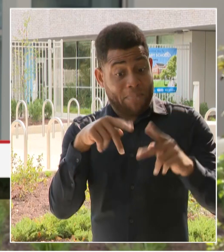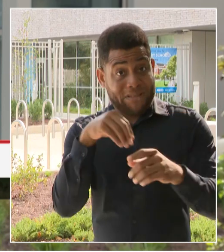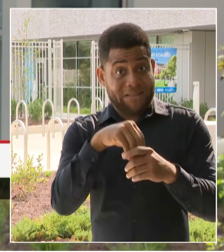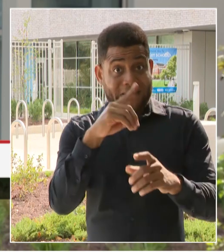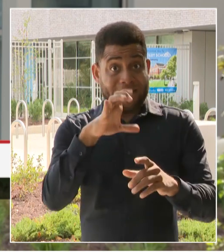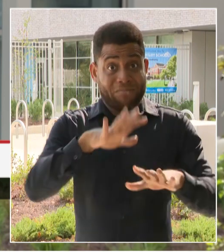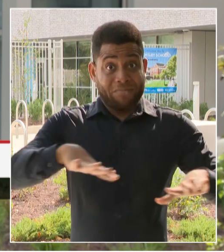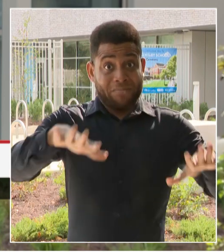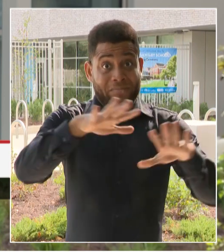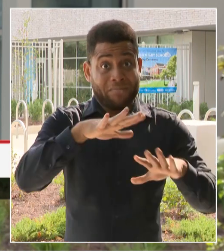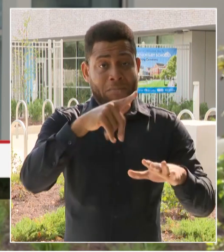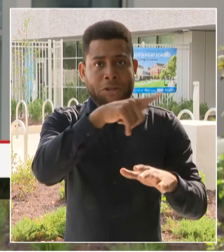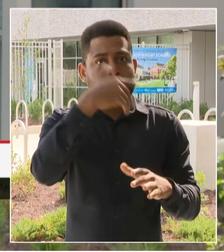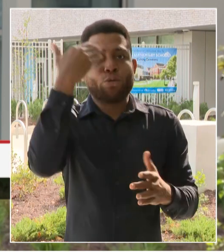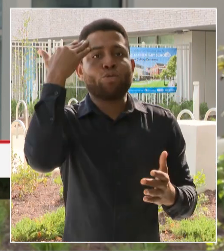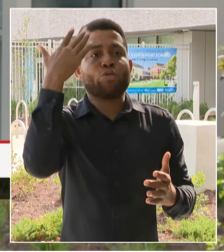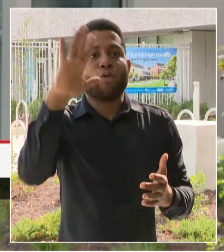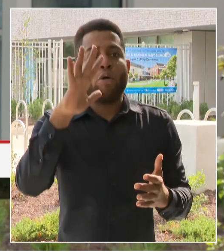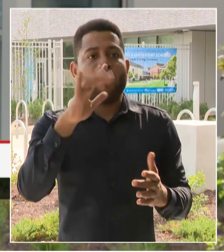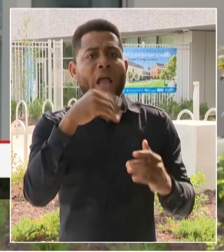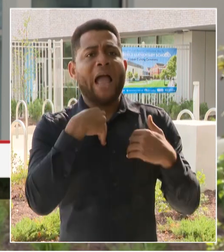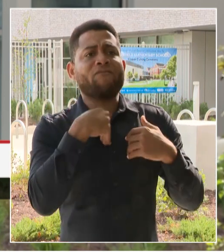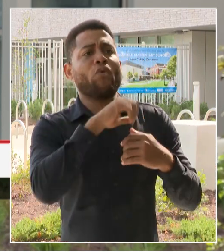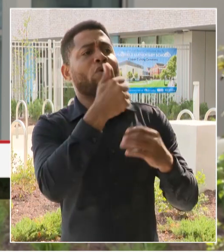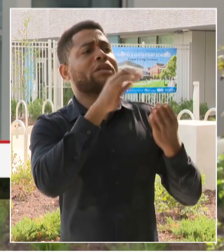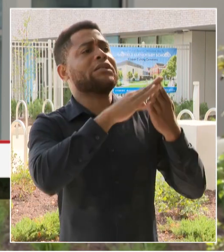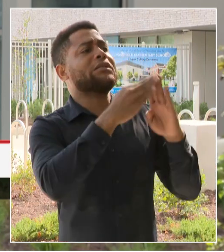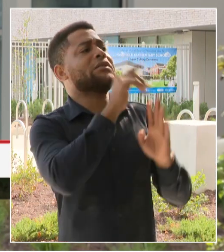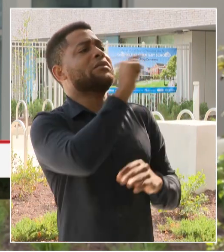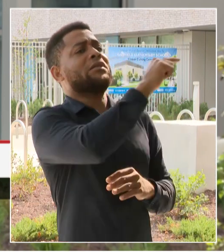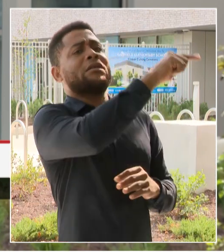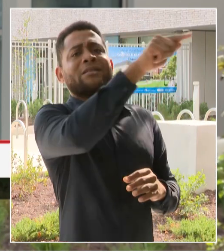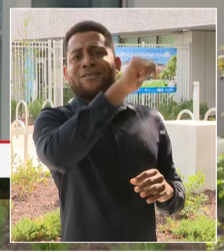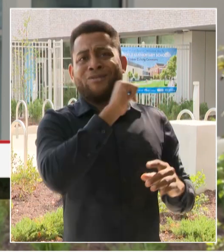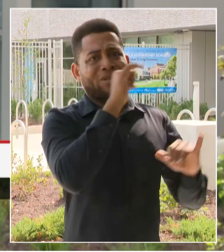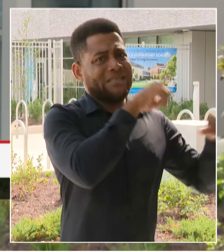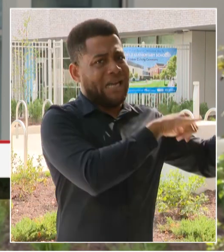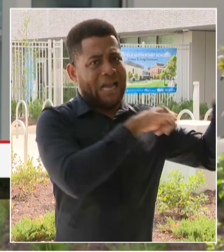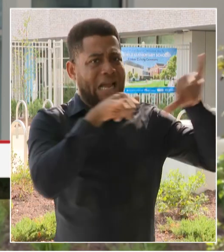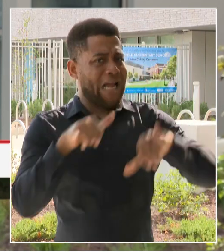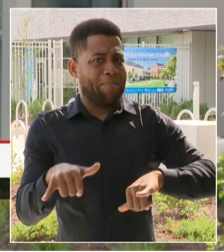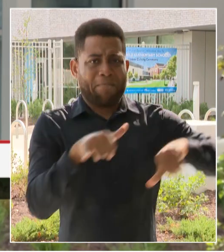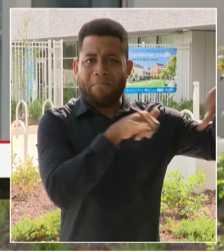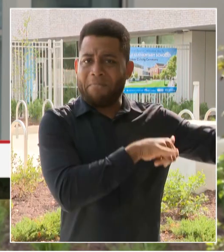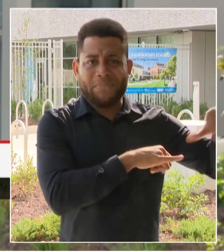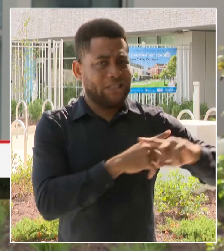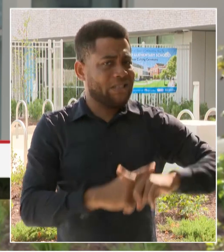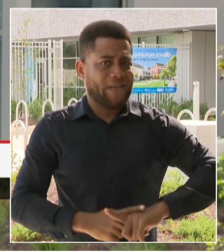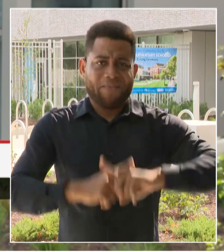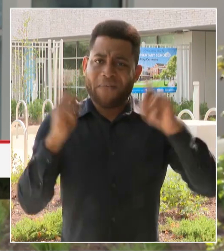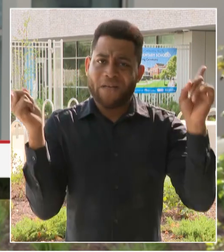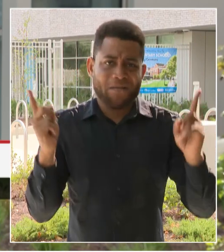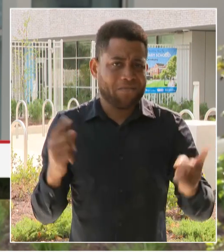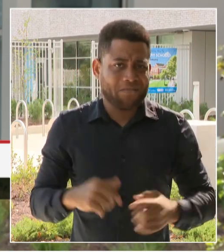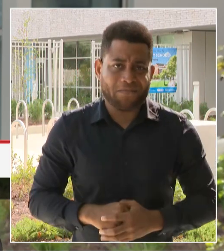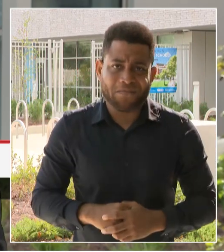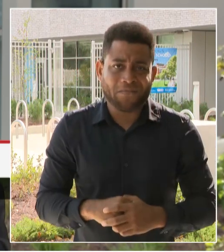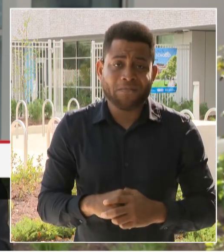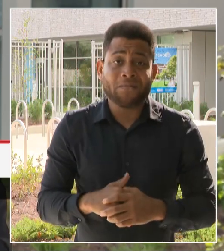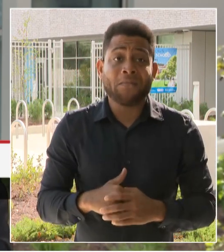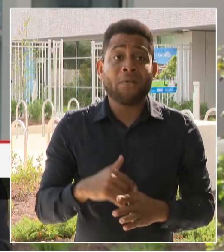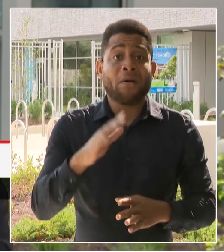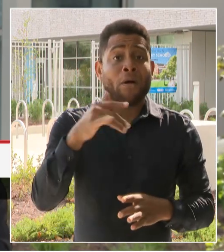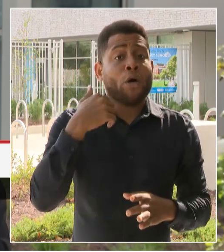in most places. But I'll tell you why it's like that in DC. Because we know how important